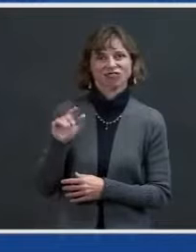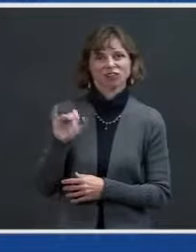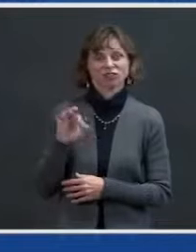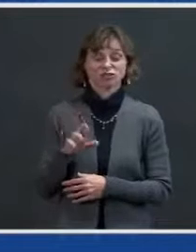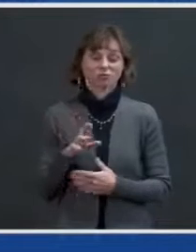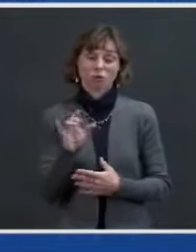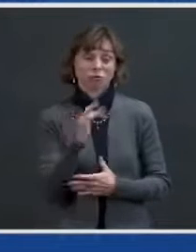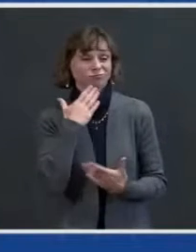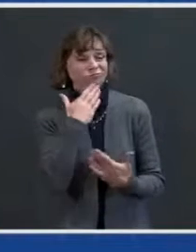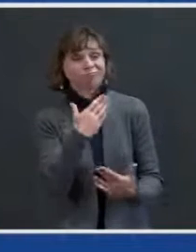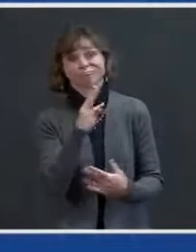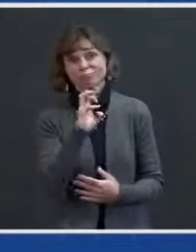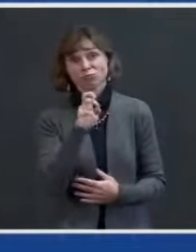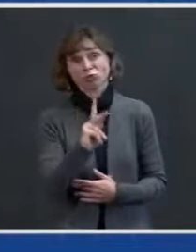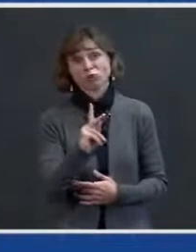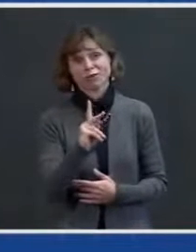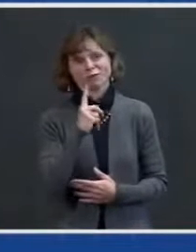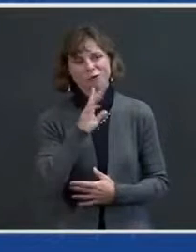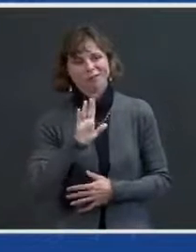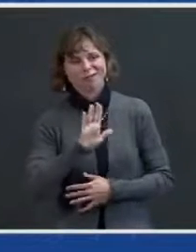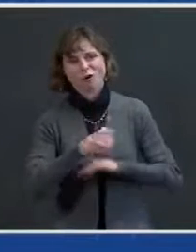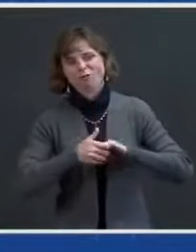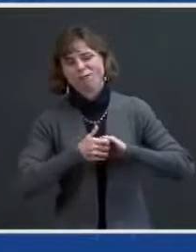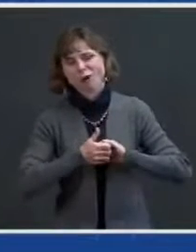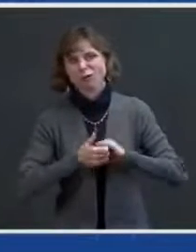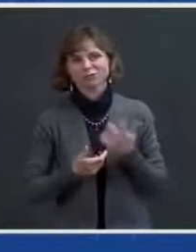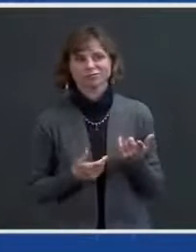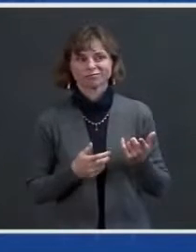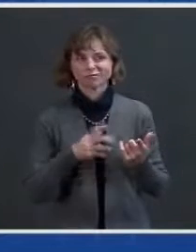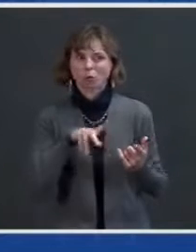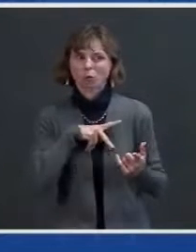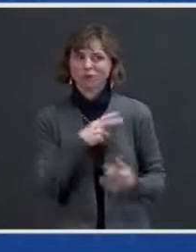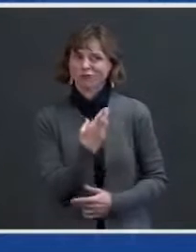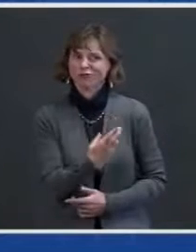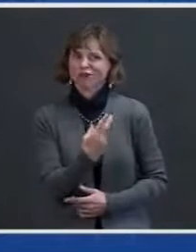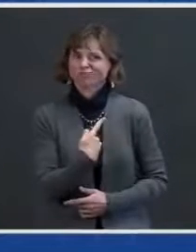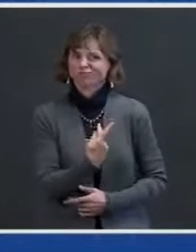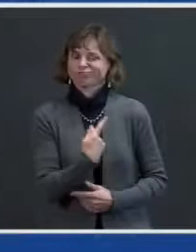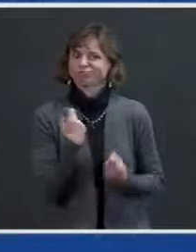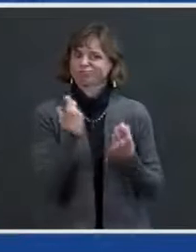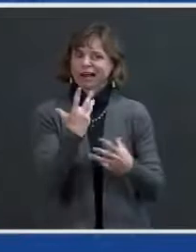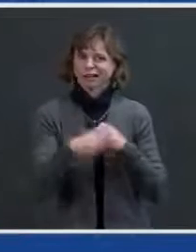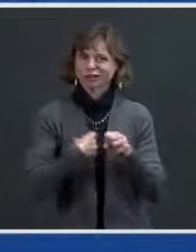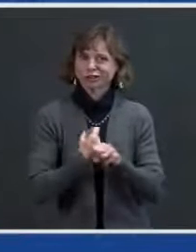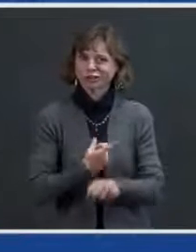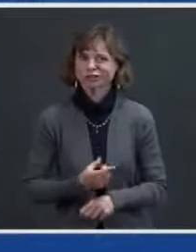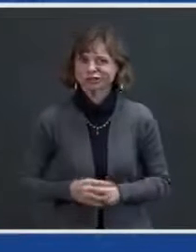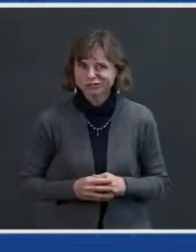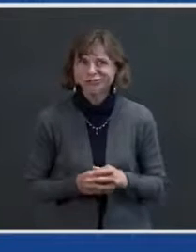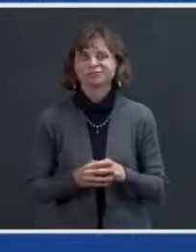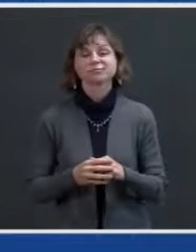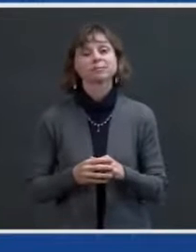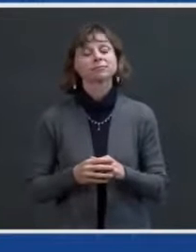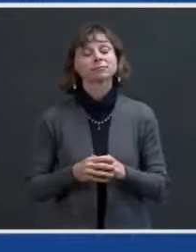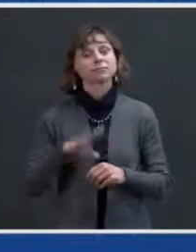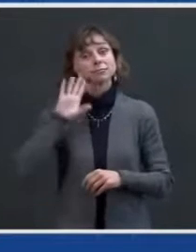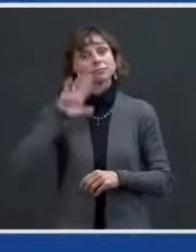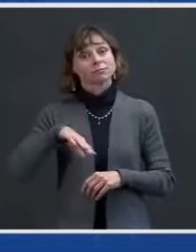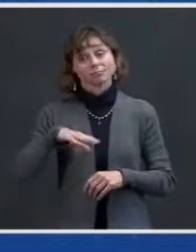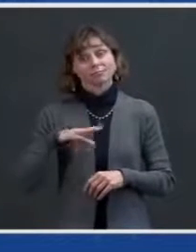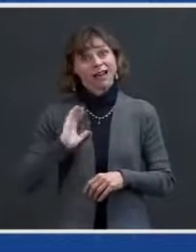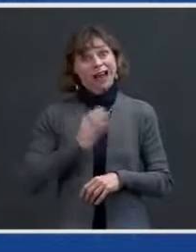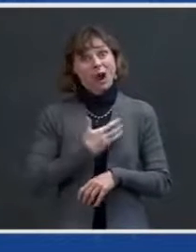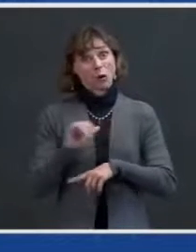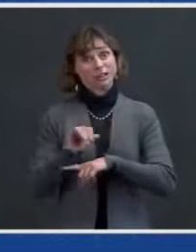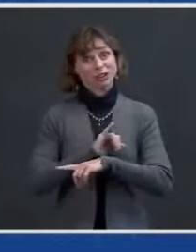Merck for their partnership and for his personal friendship over the years. You know, our industry, it's